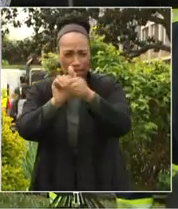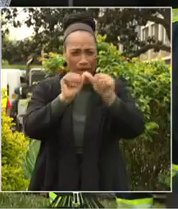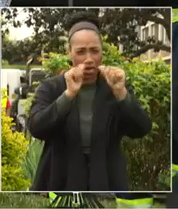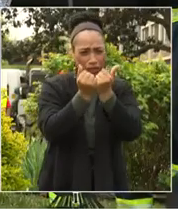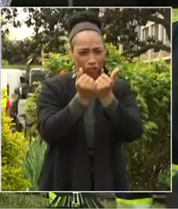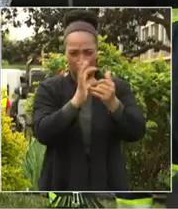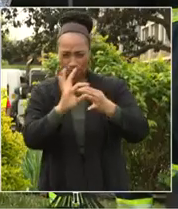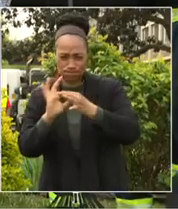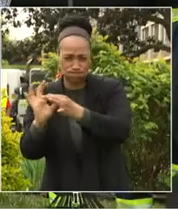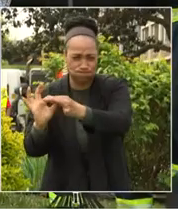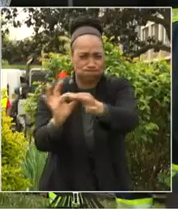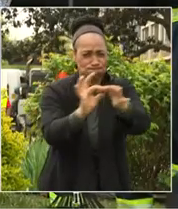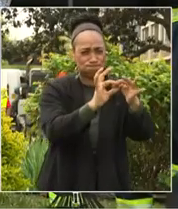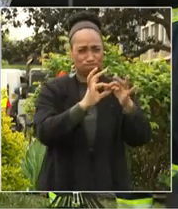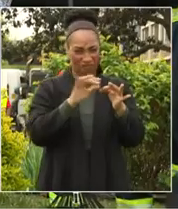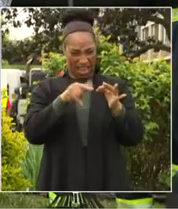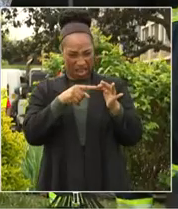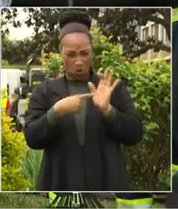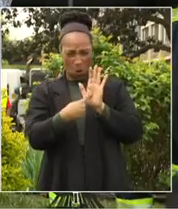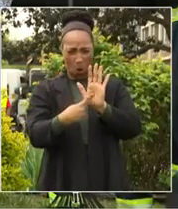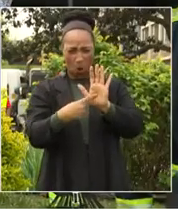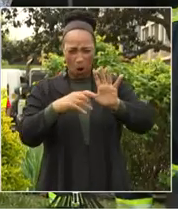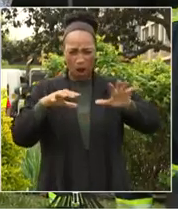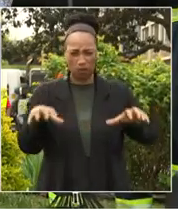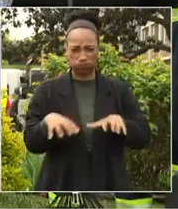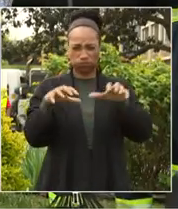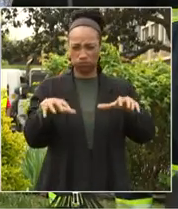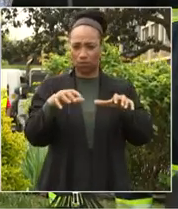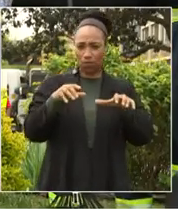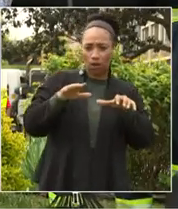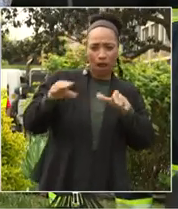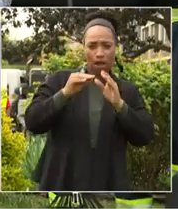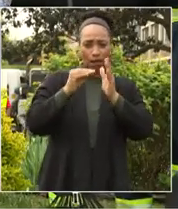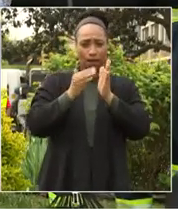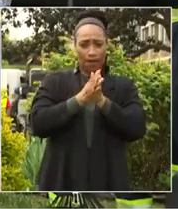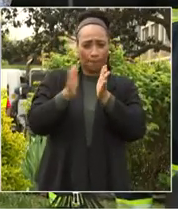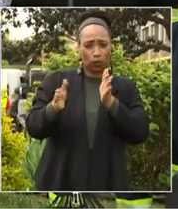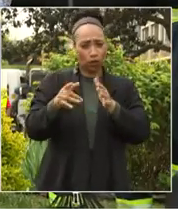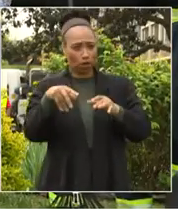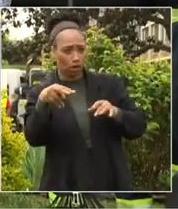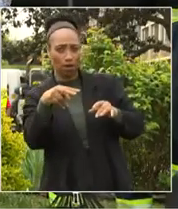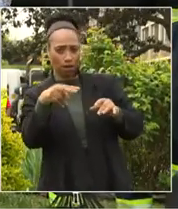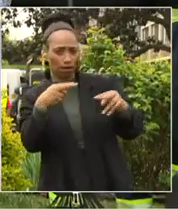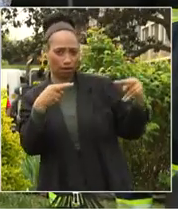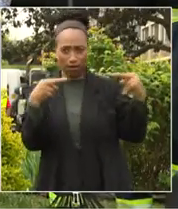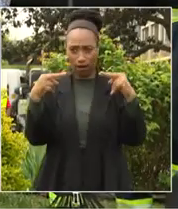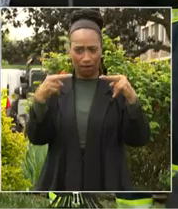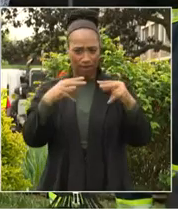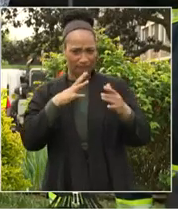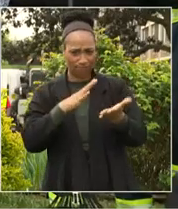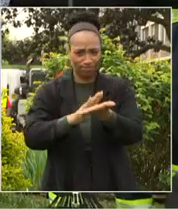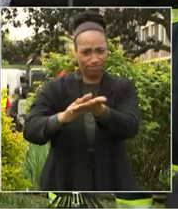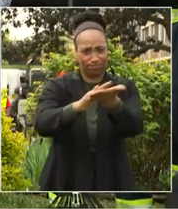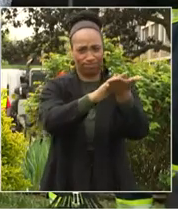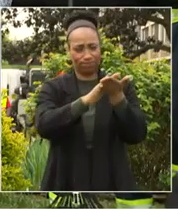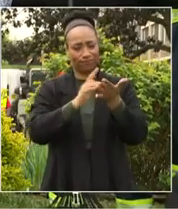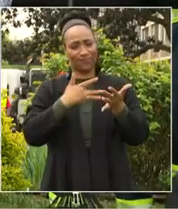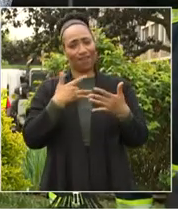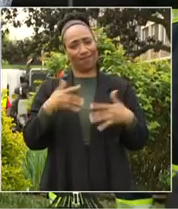neighborhoods have what they need for clean and welcoming spaces for residents, visitors, and